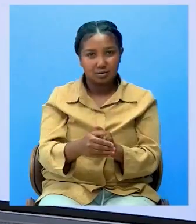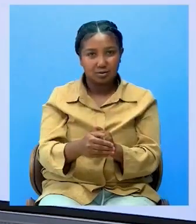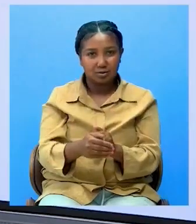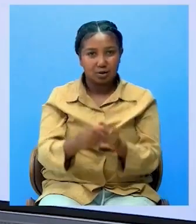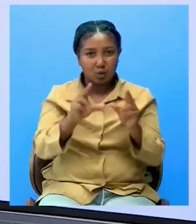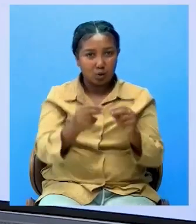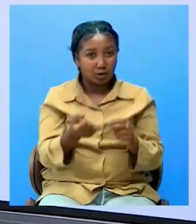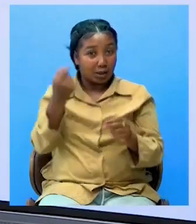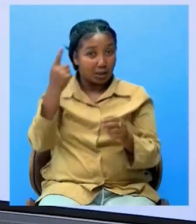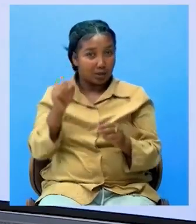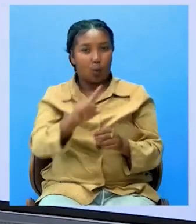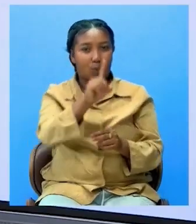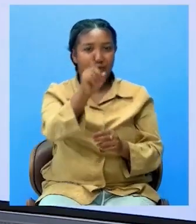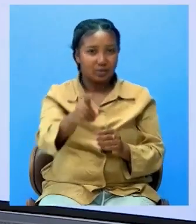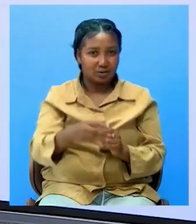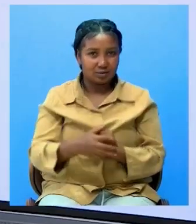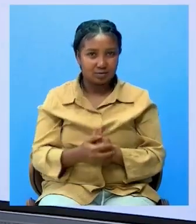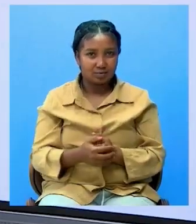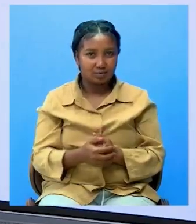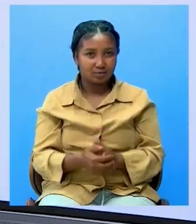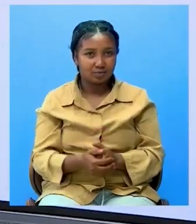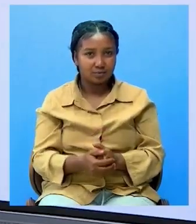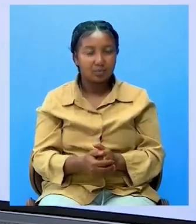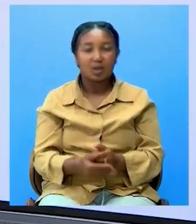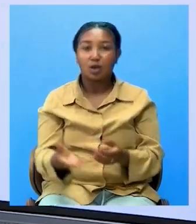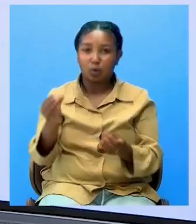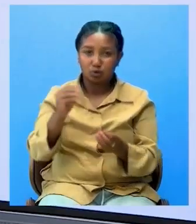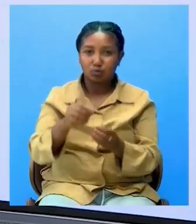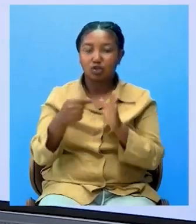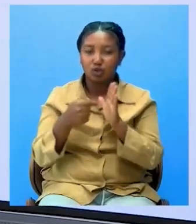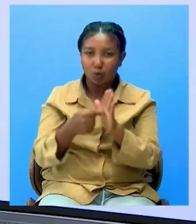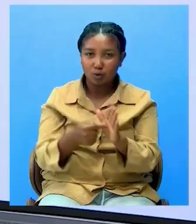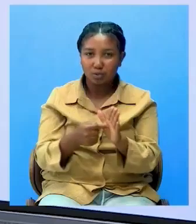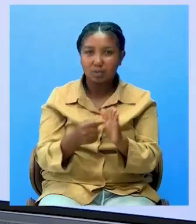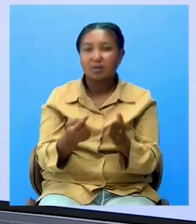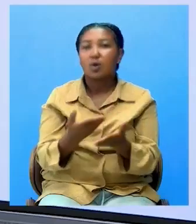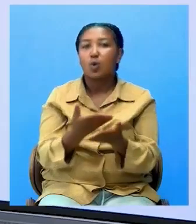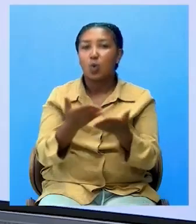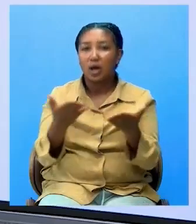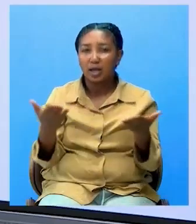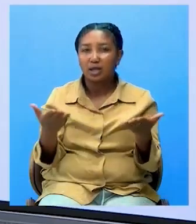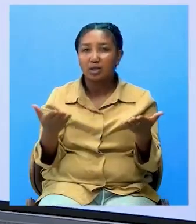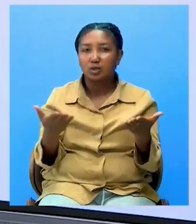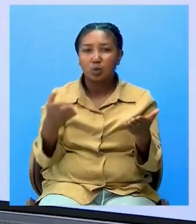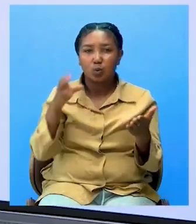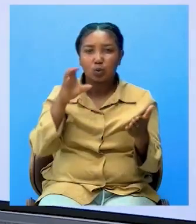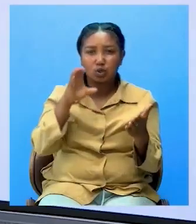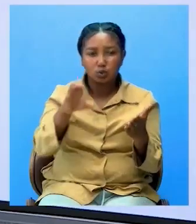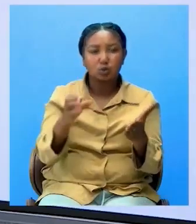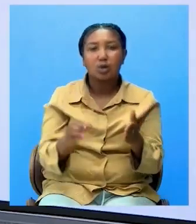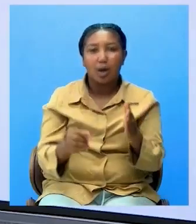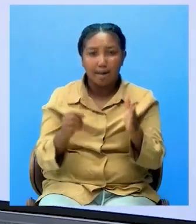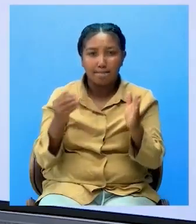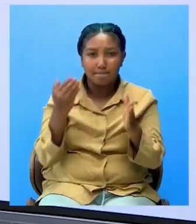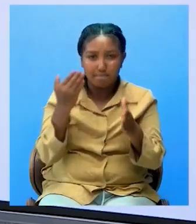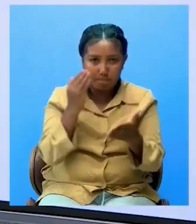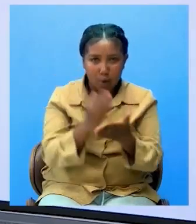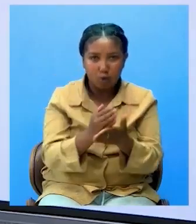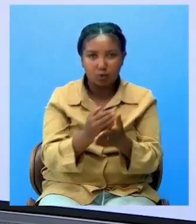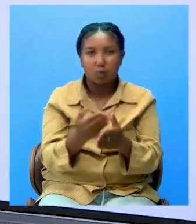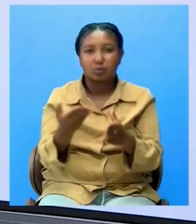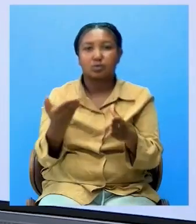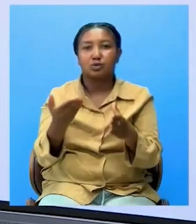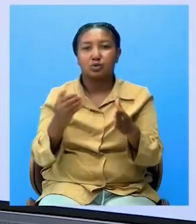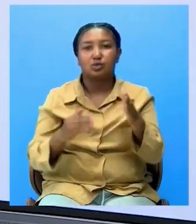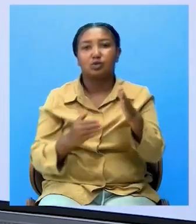is not clear for us. And also it shows where we should pause or stop while we're